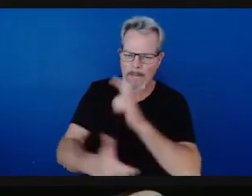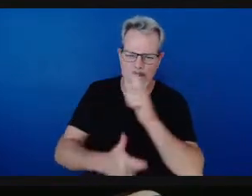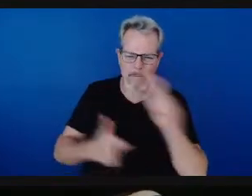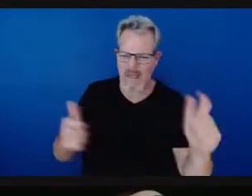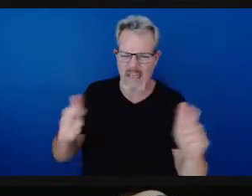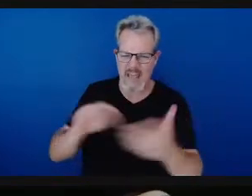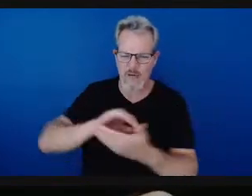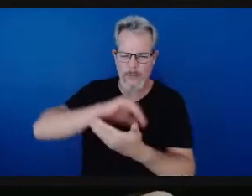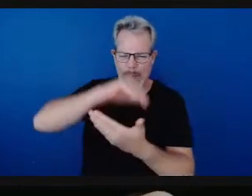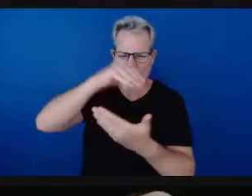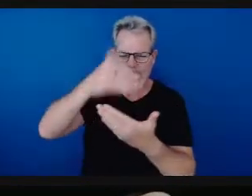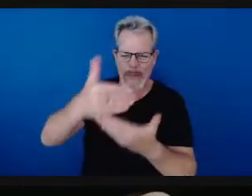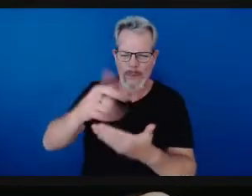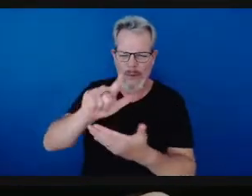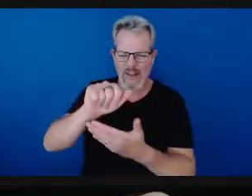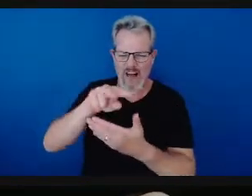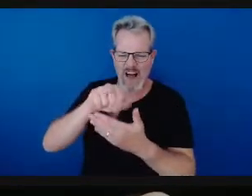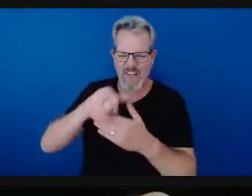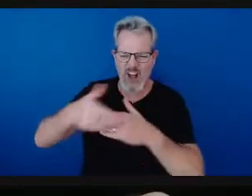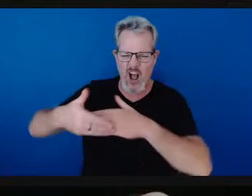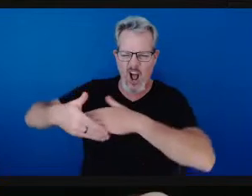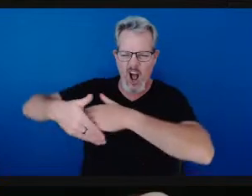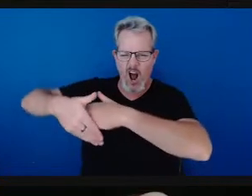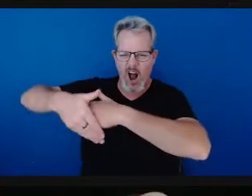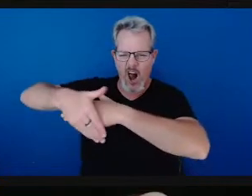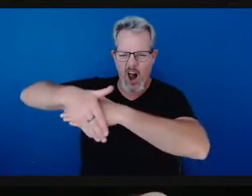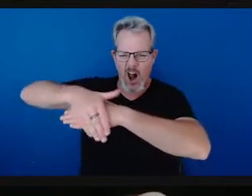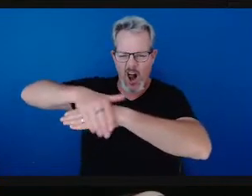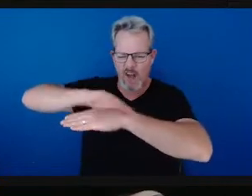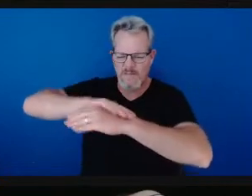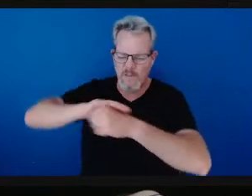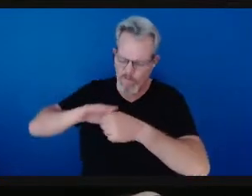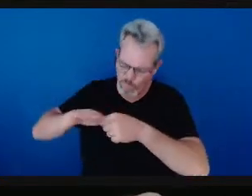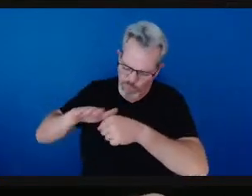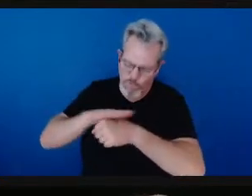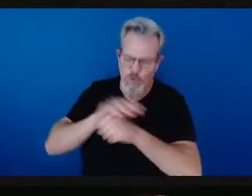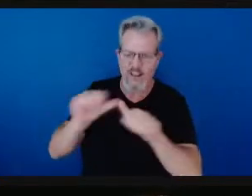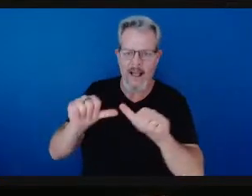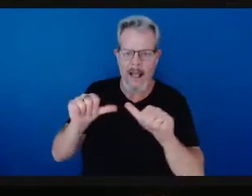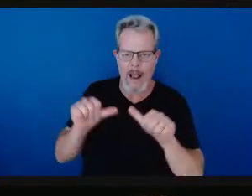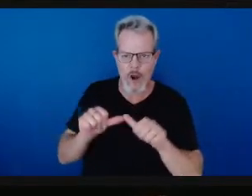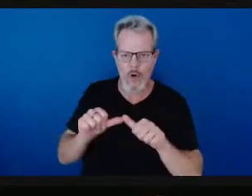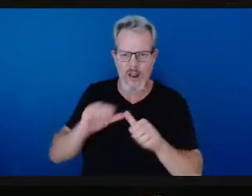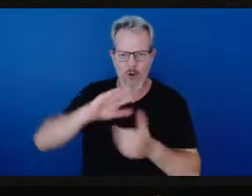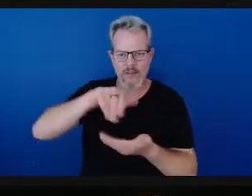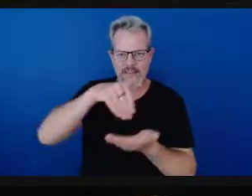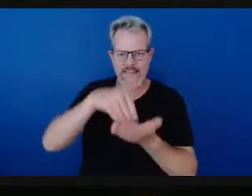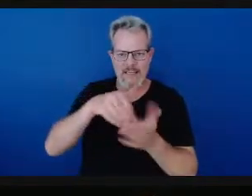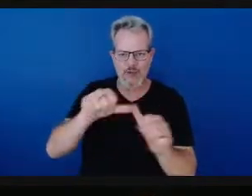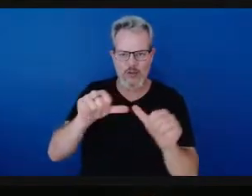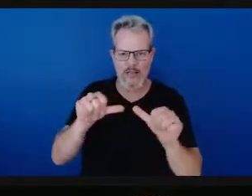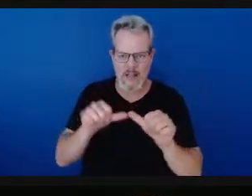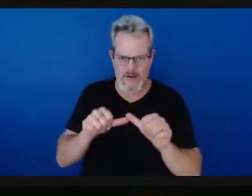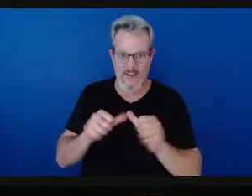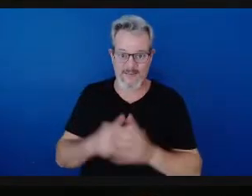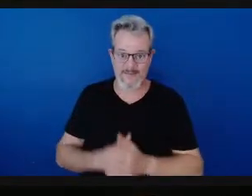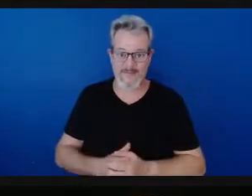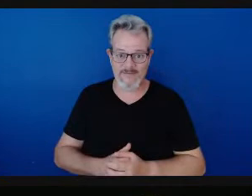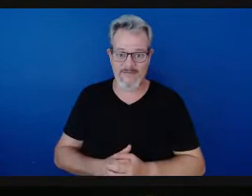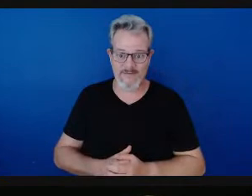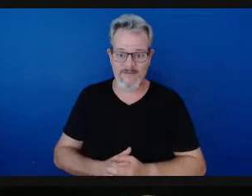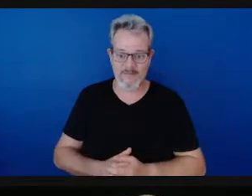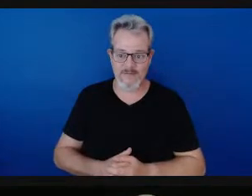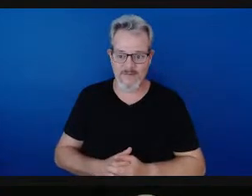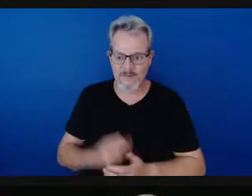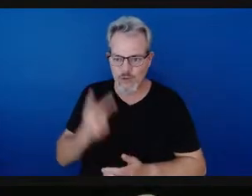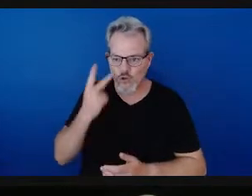and covering this whole trough around the central high. And here's that edge of